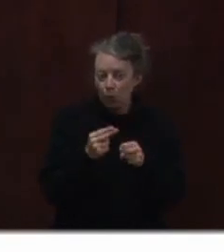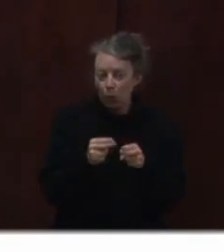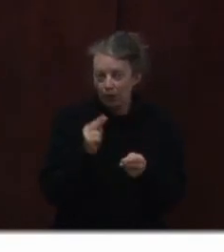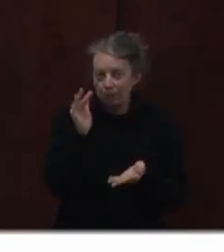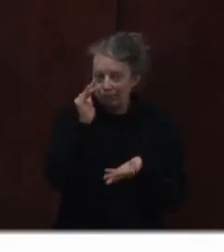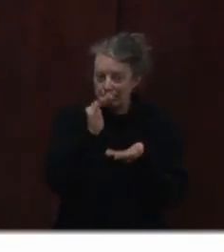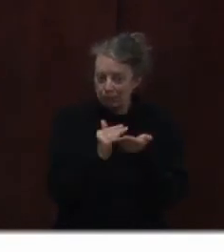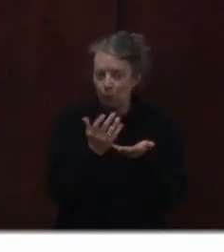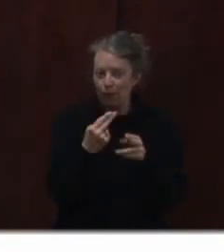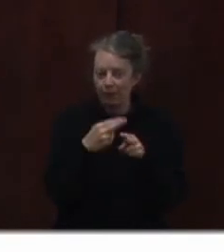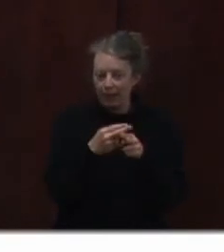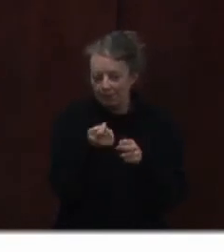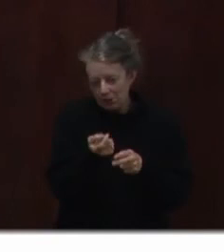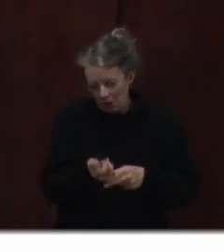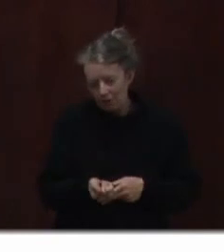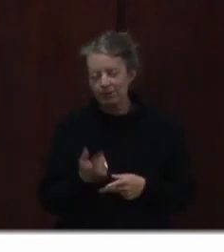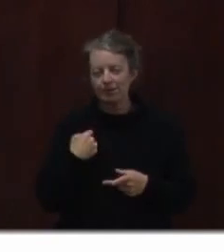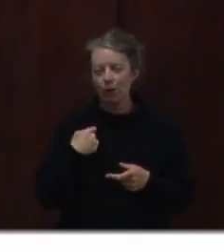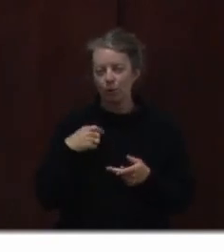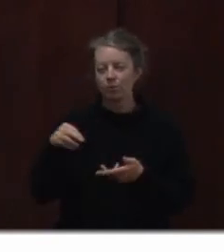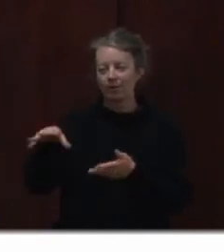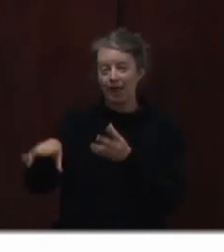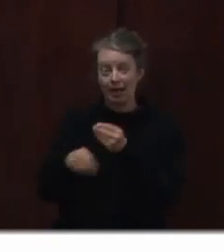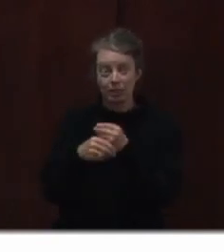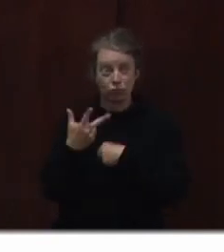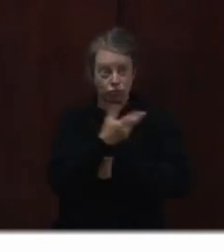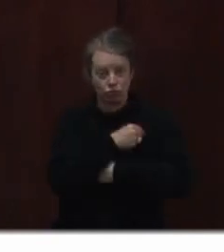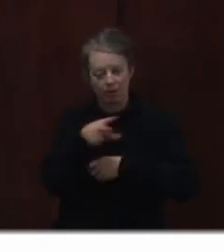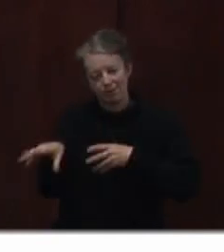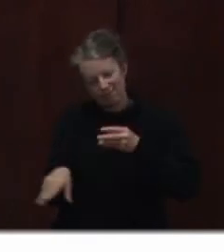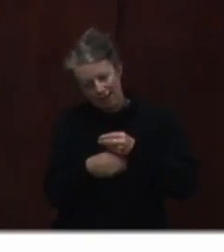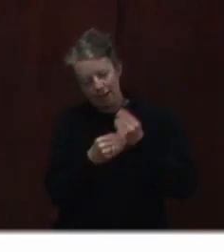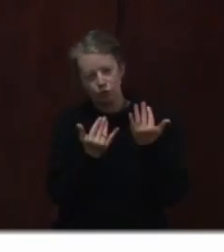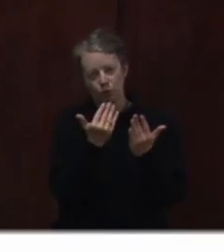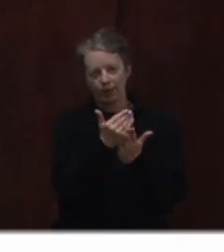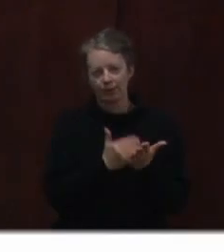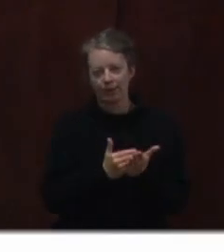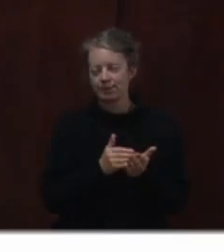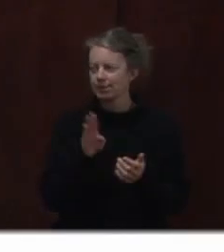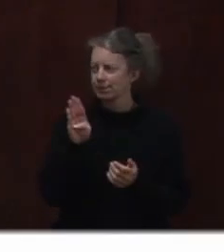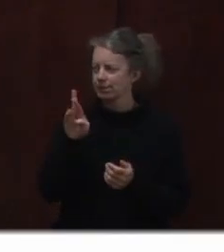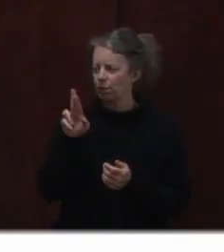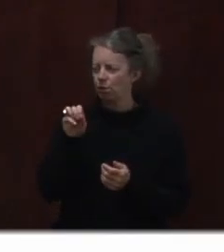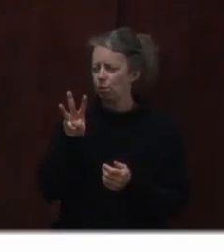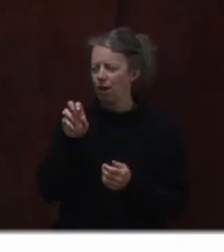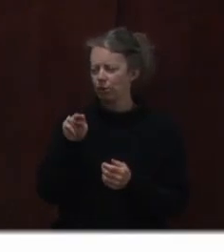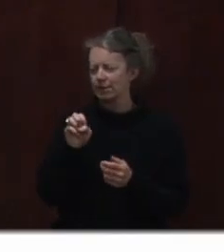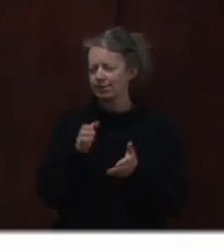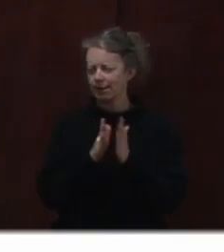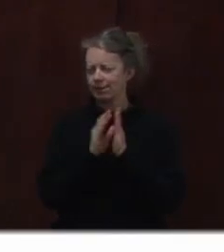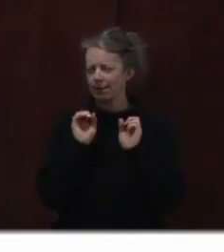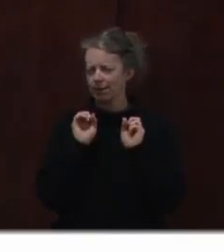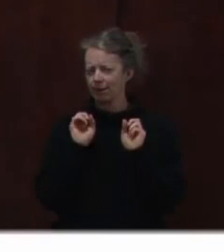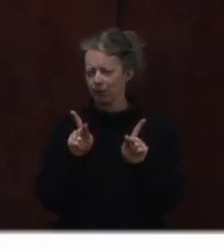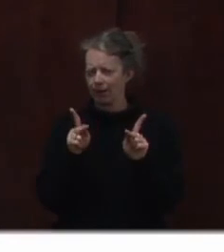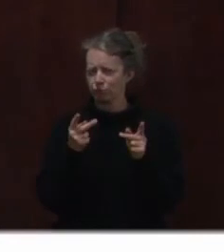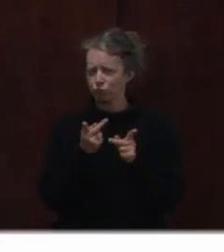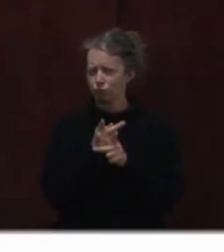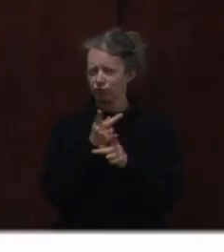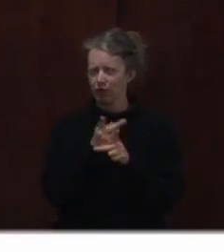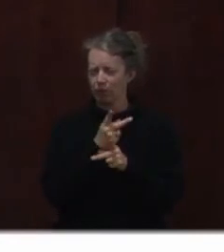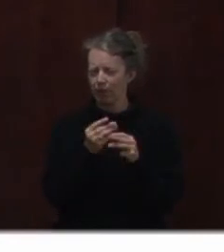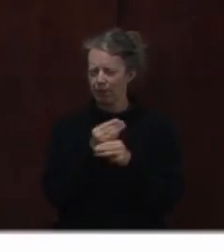and getting folks in those. Okay, so I'm just trying to kind of add this up. So if our baseline's 2,300, and then we got 300